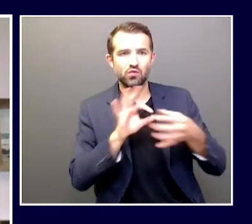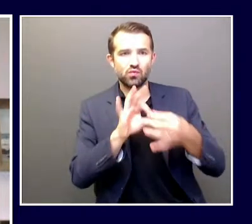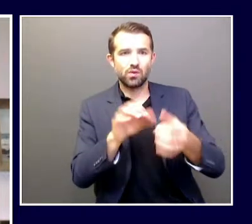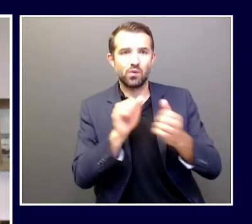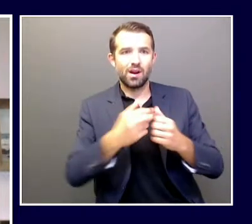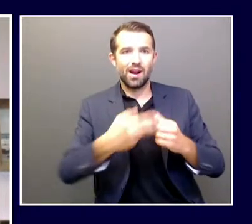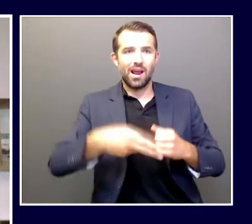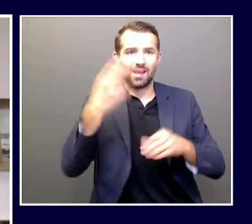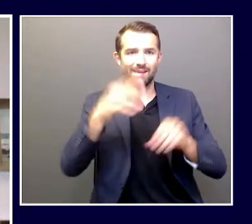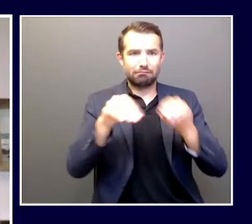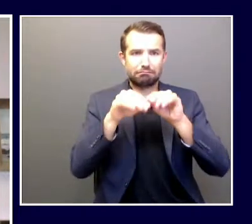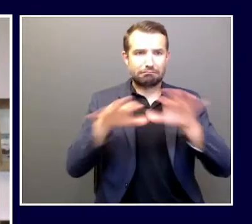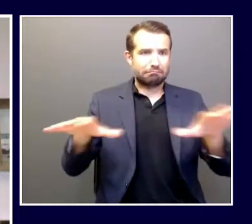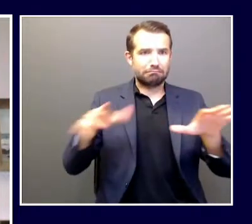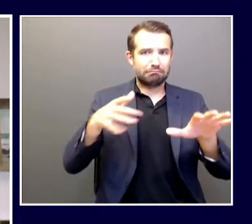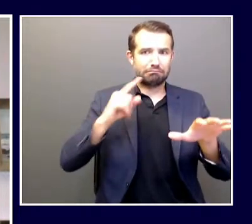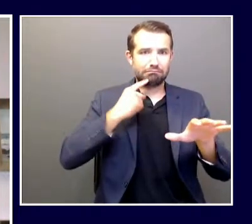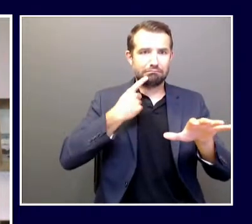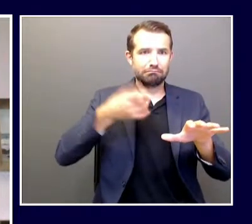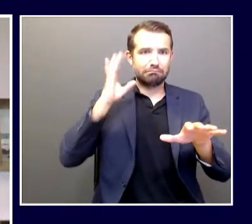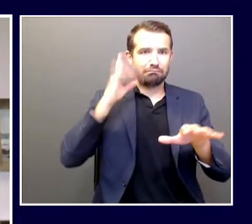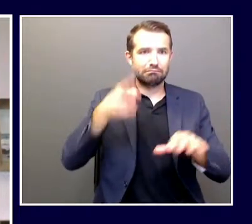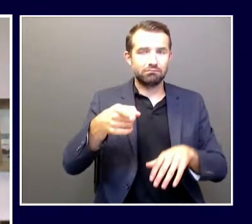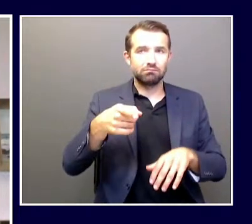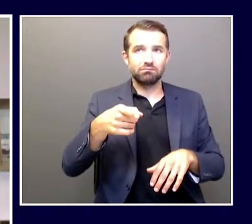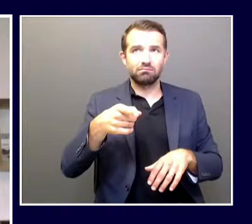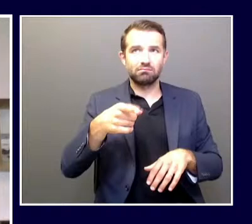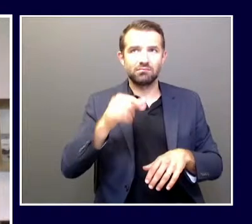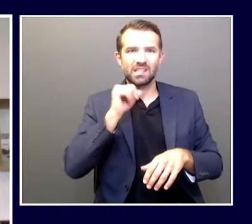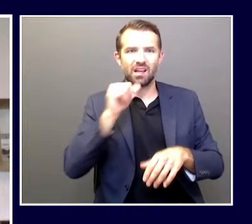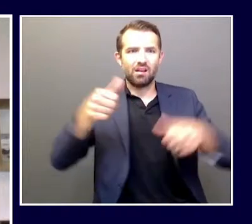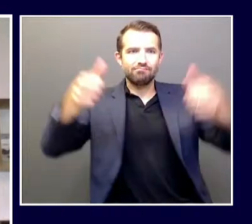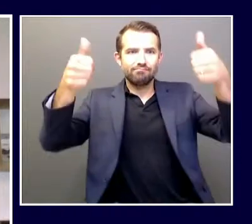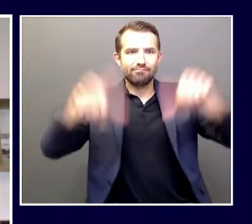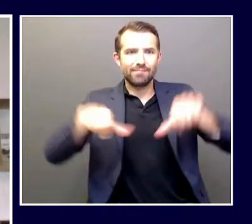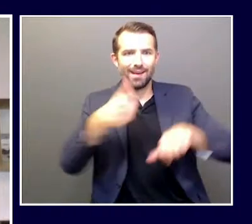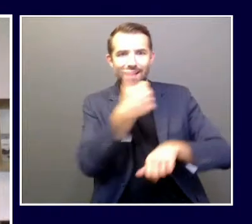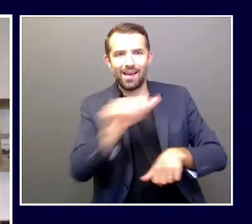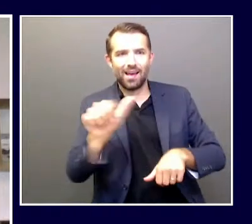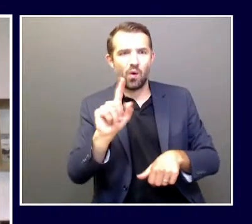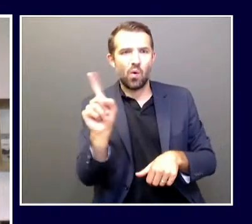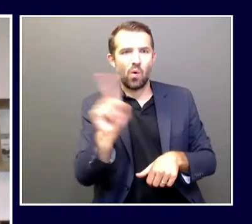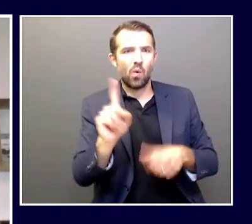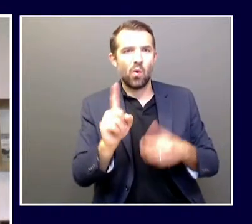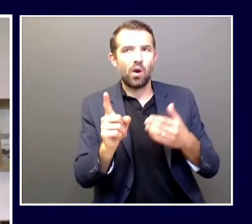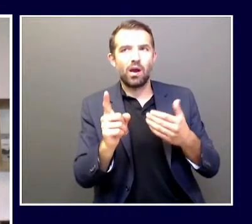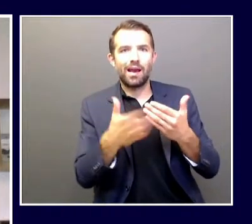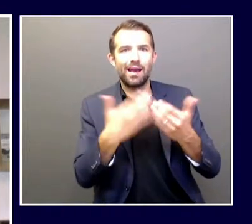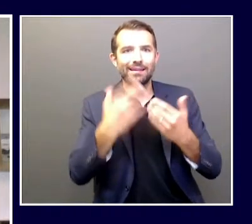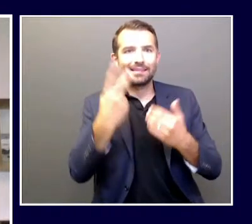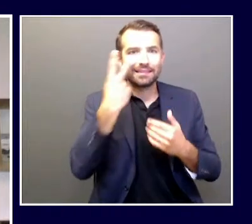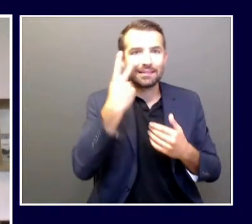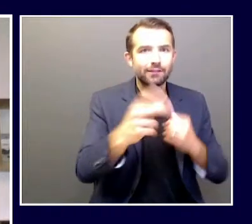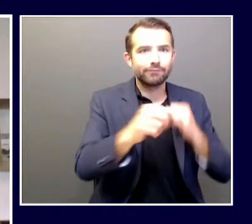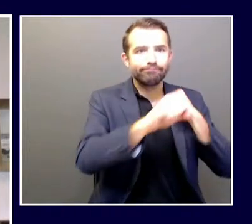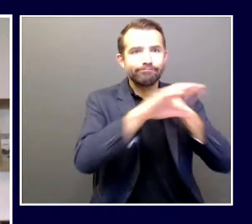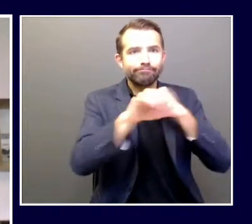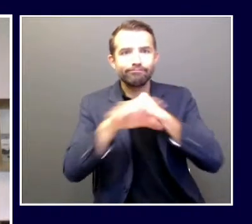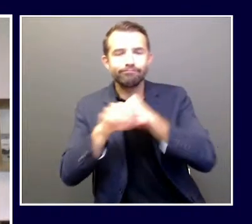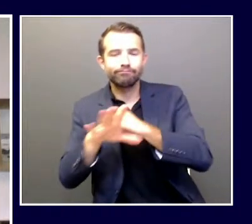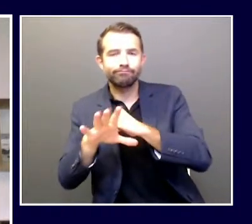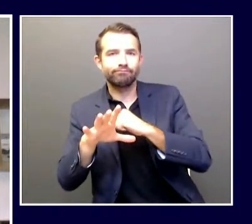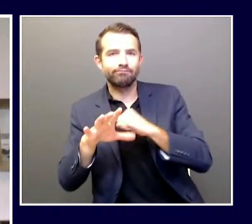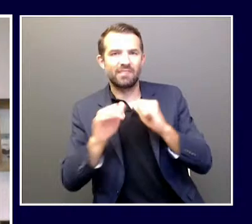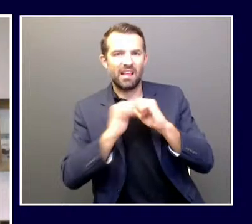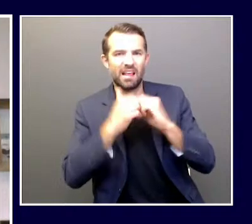publicized, and they change a lot. So what can the state do to make sure people are aware of them, because over the course of the week, your